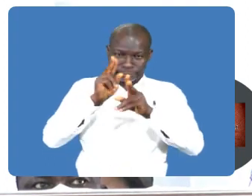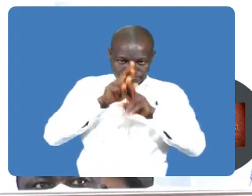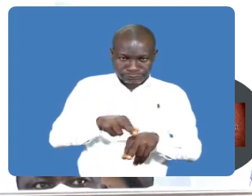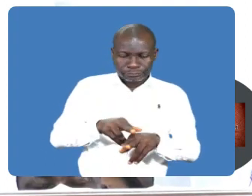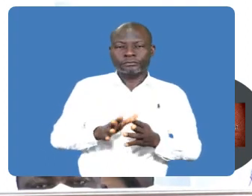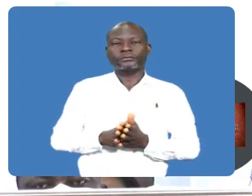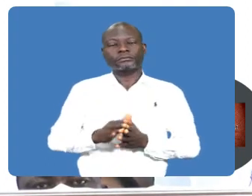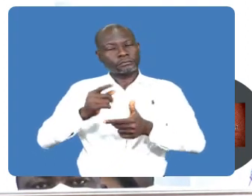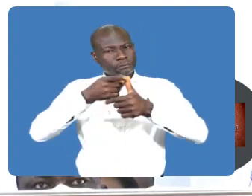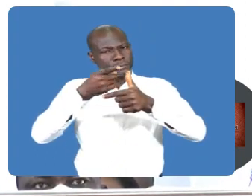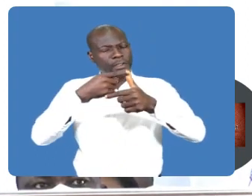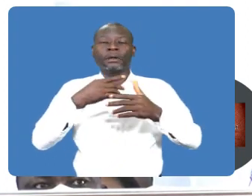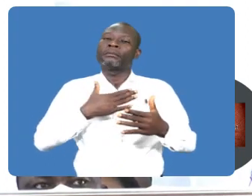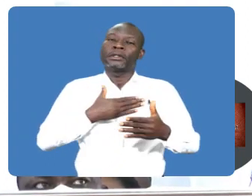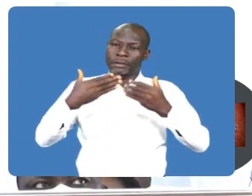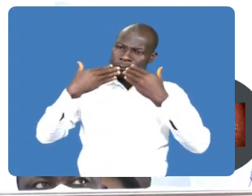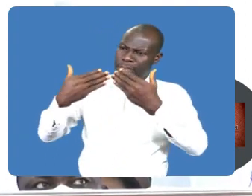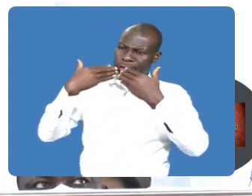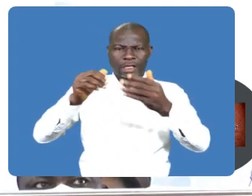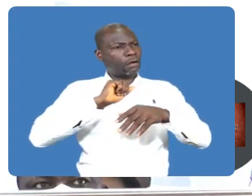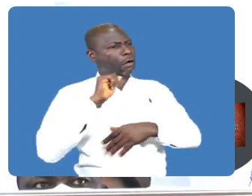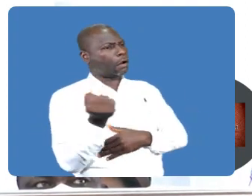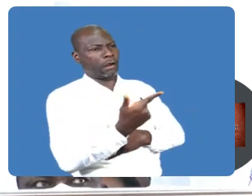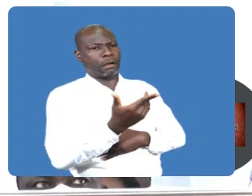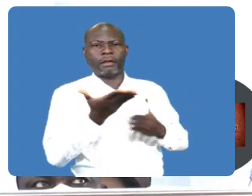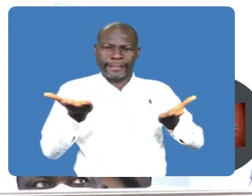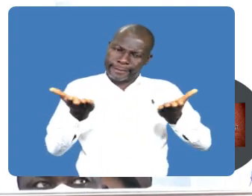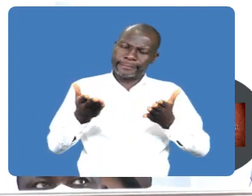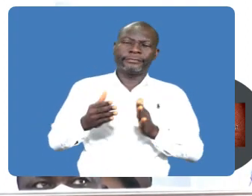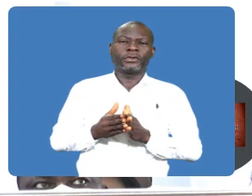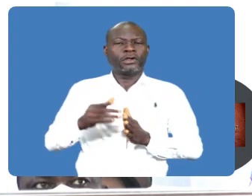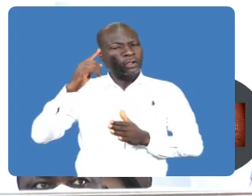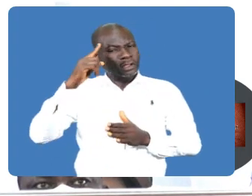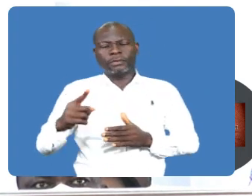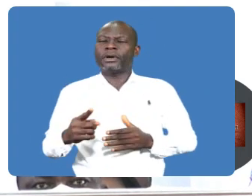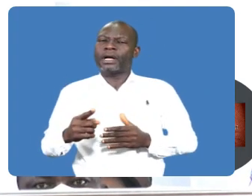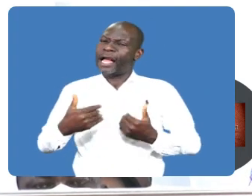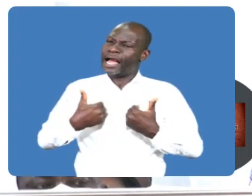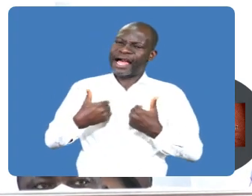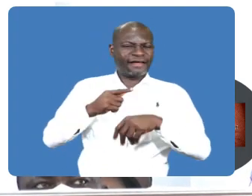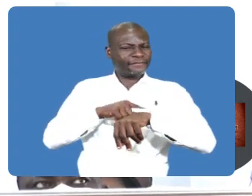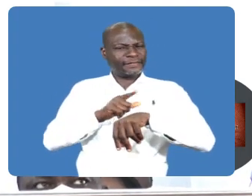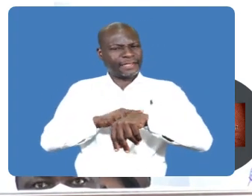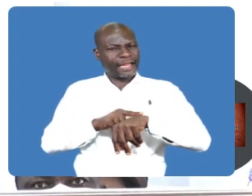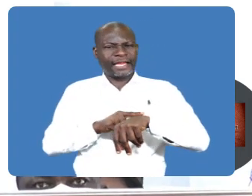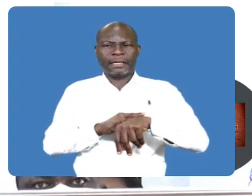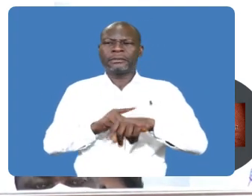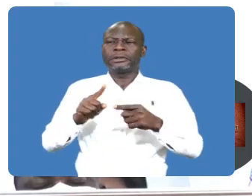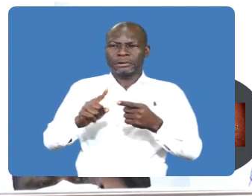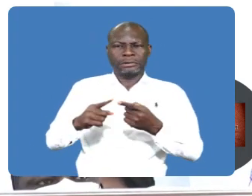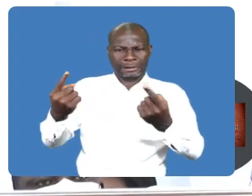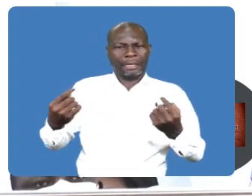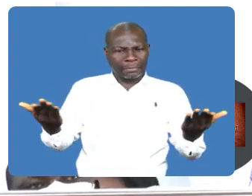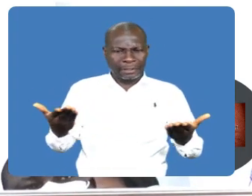First of all, I want to thank all of you here present for taking the time off